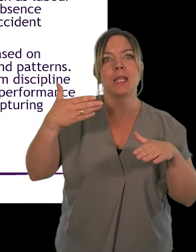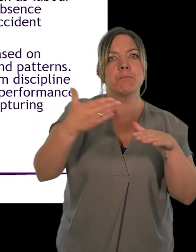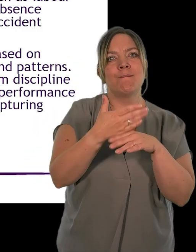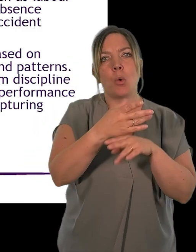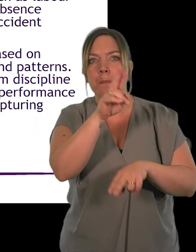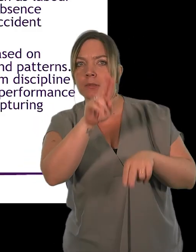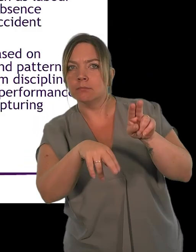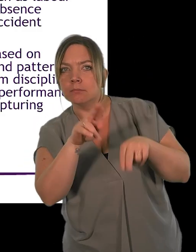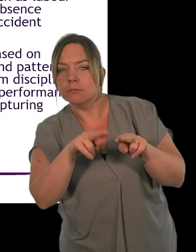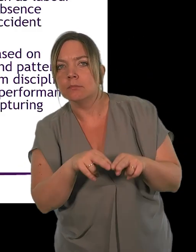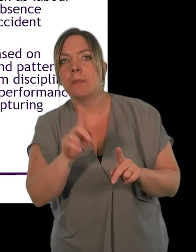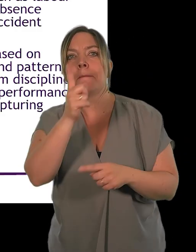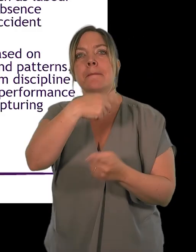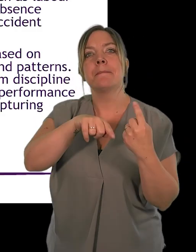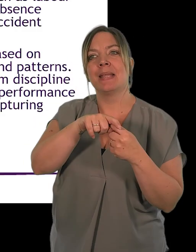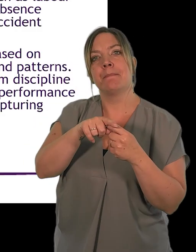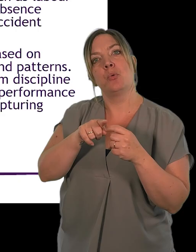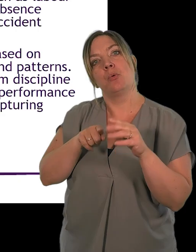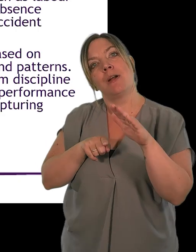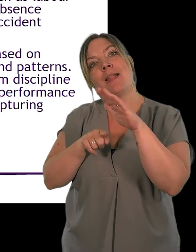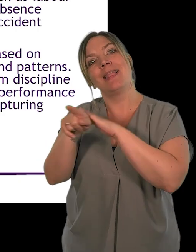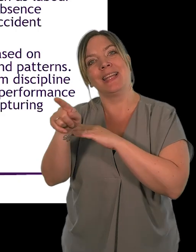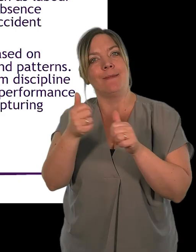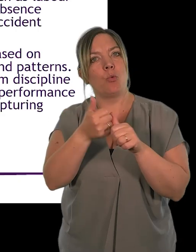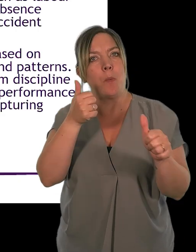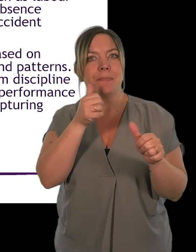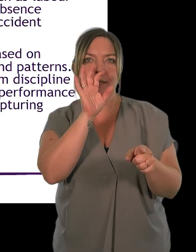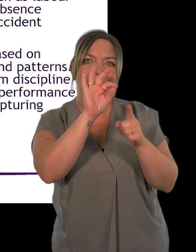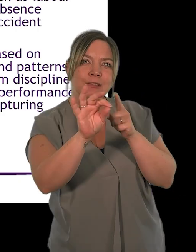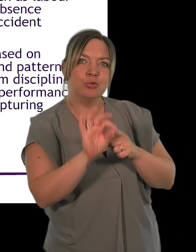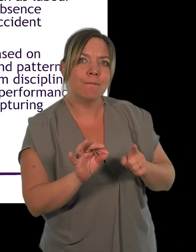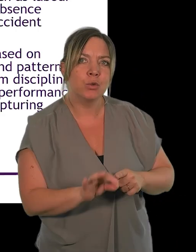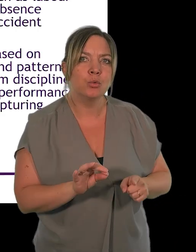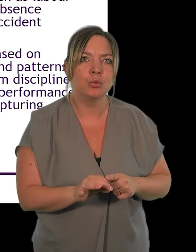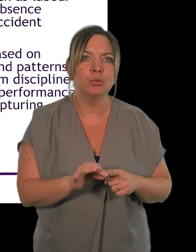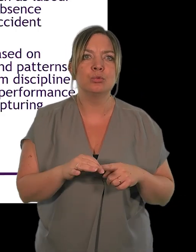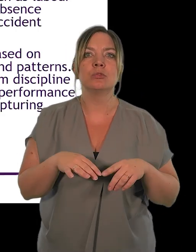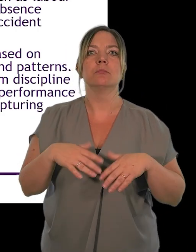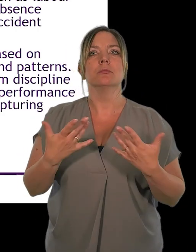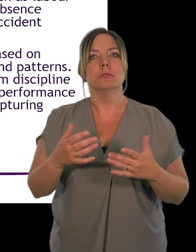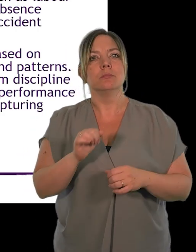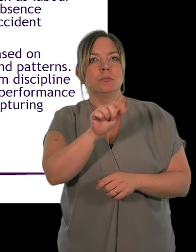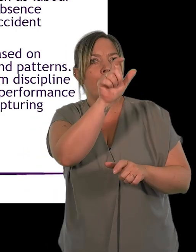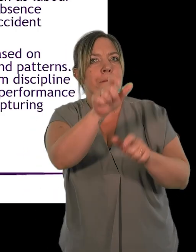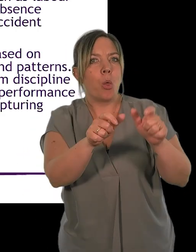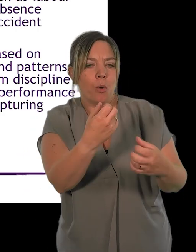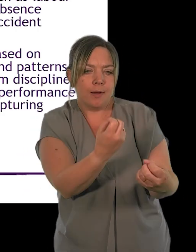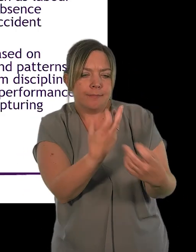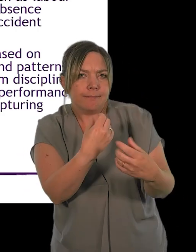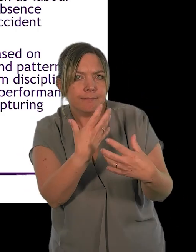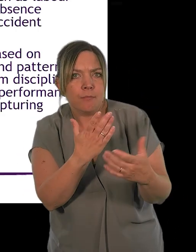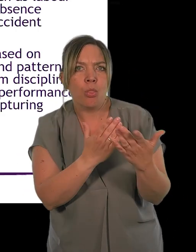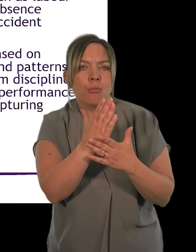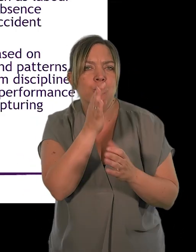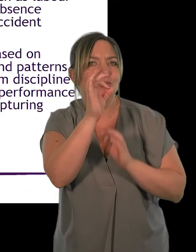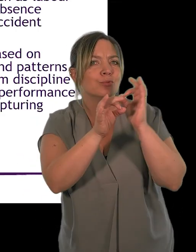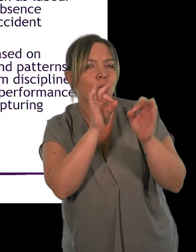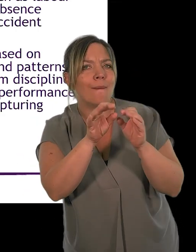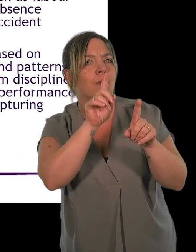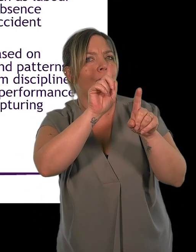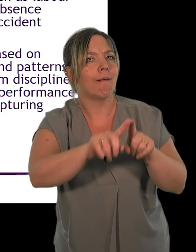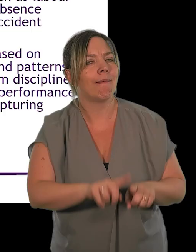performance appraisals, exit interviews, capturing employee voice through surveys, etc.